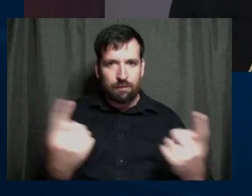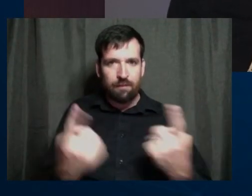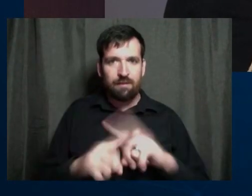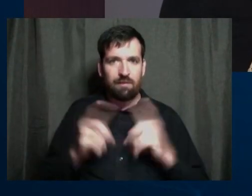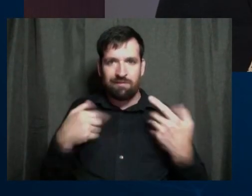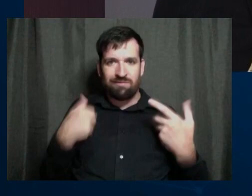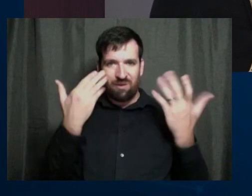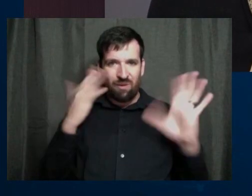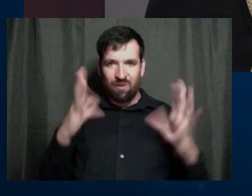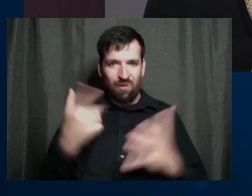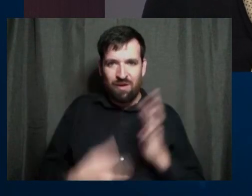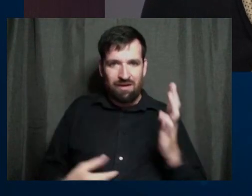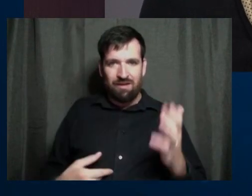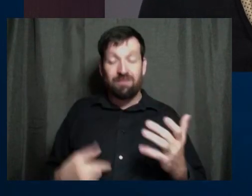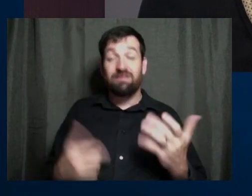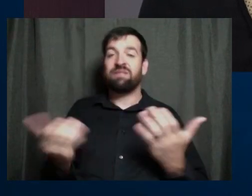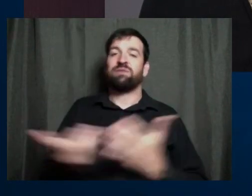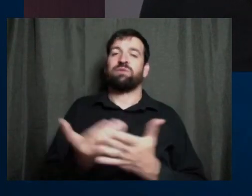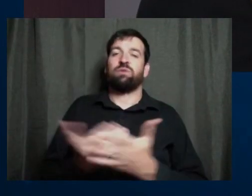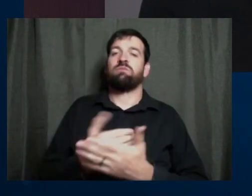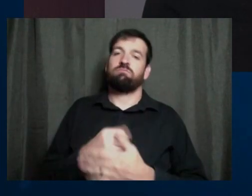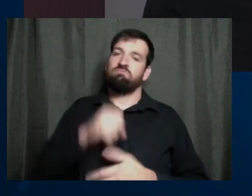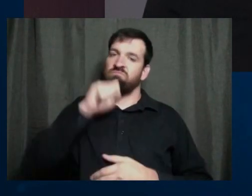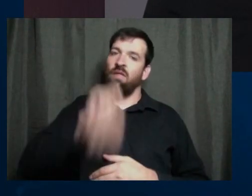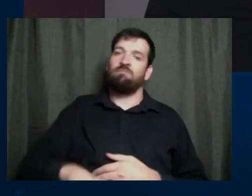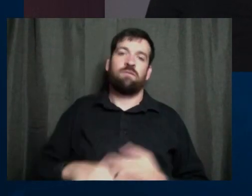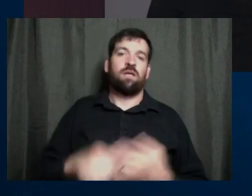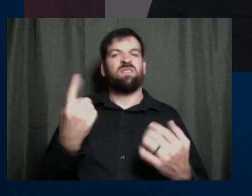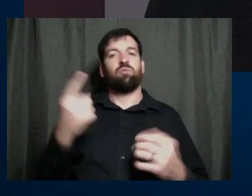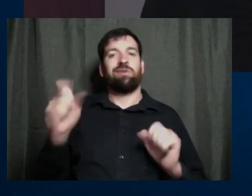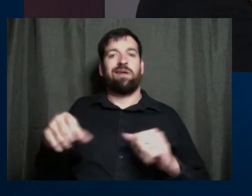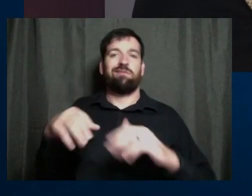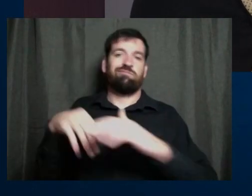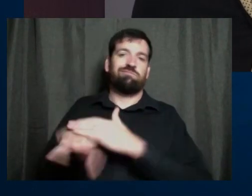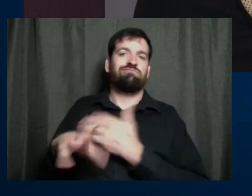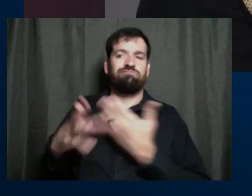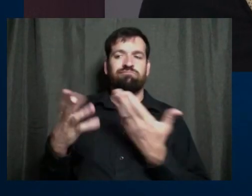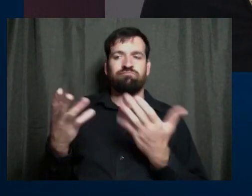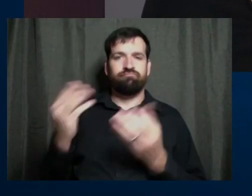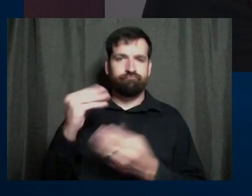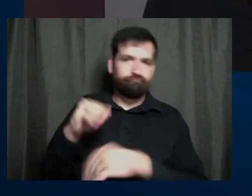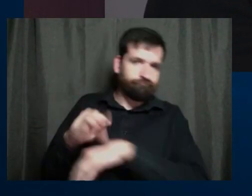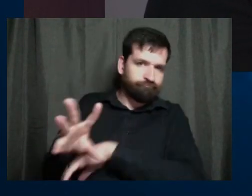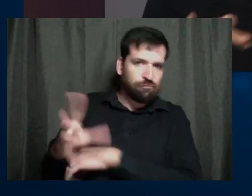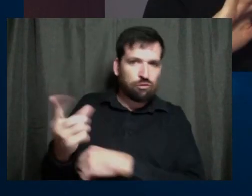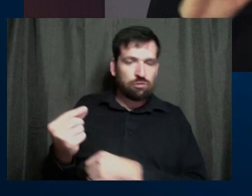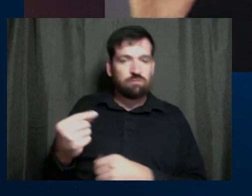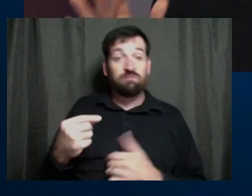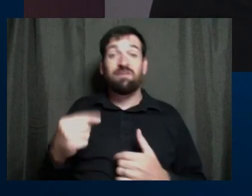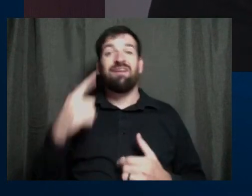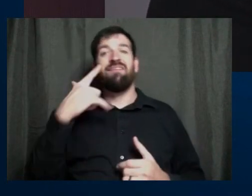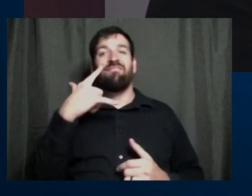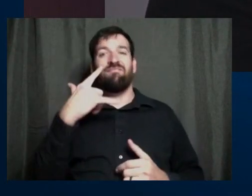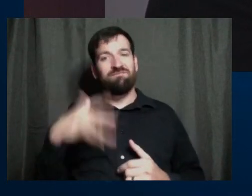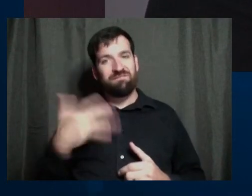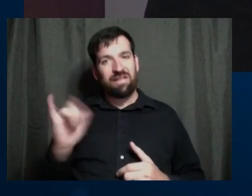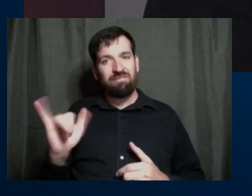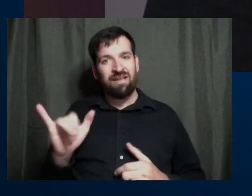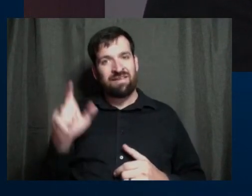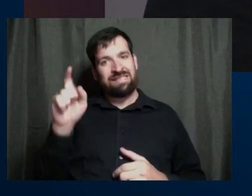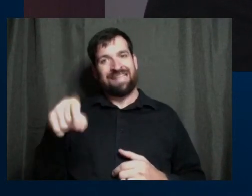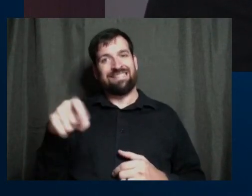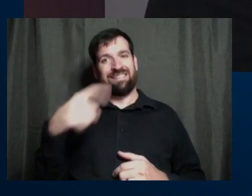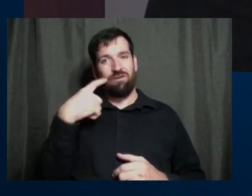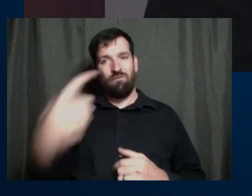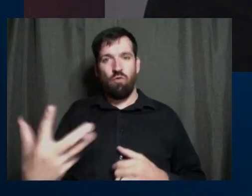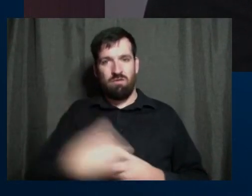all new to them. So I love to think that somebody can just come in and you'll help guide them. I said it off the top of the show. It feels like you're necessary as part of this whole treatment process